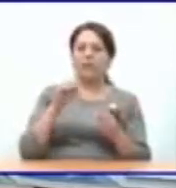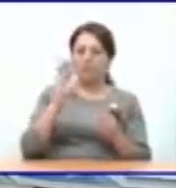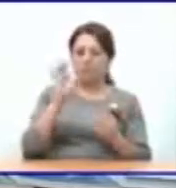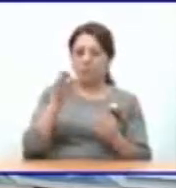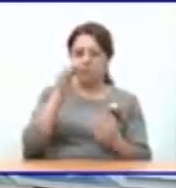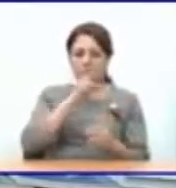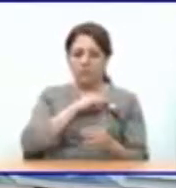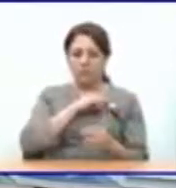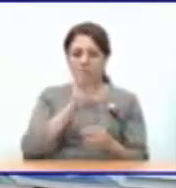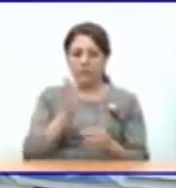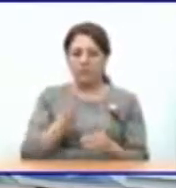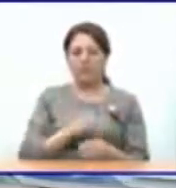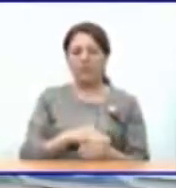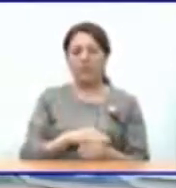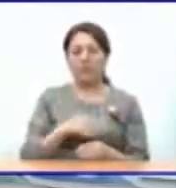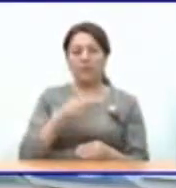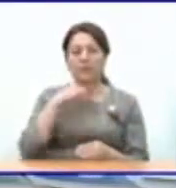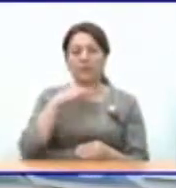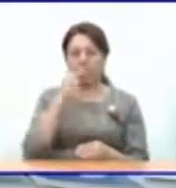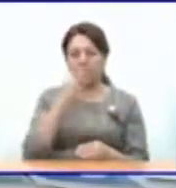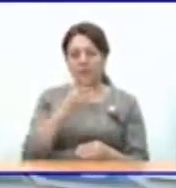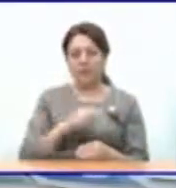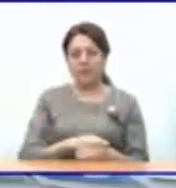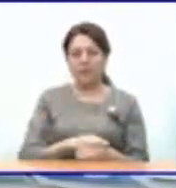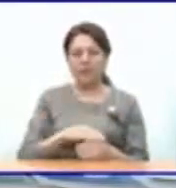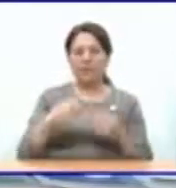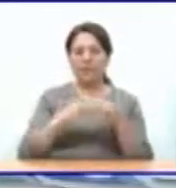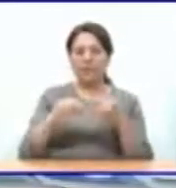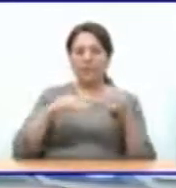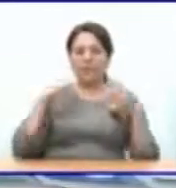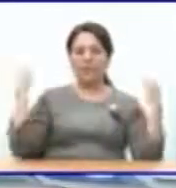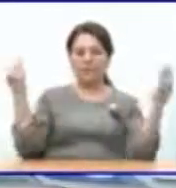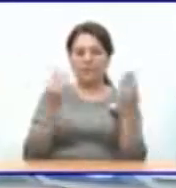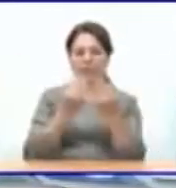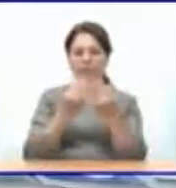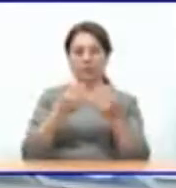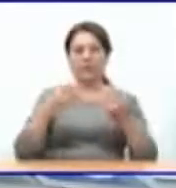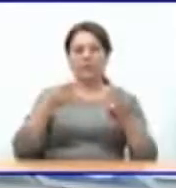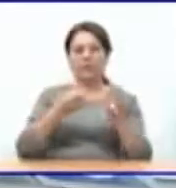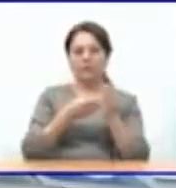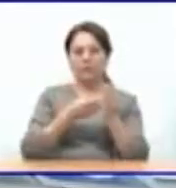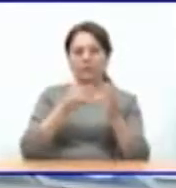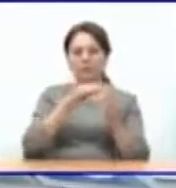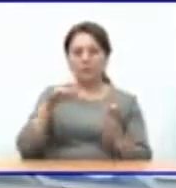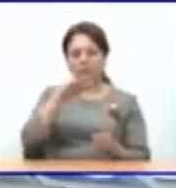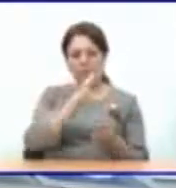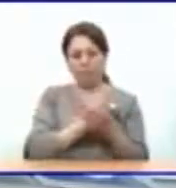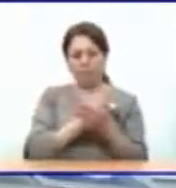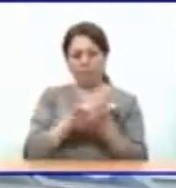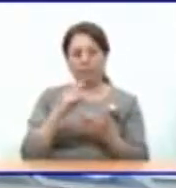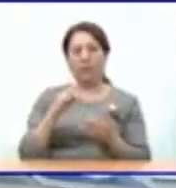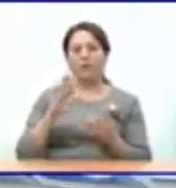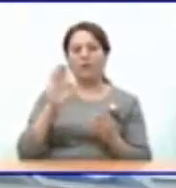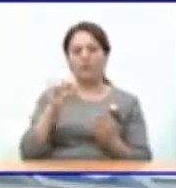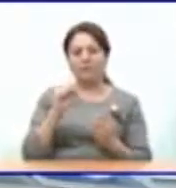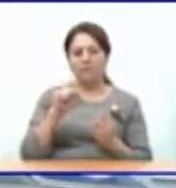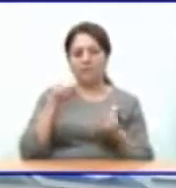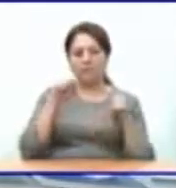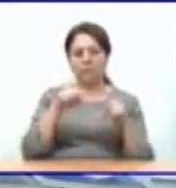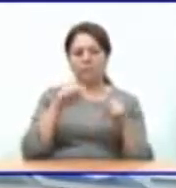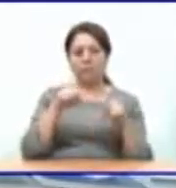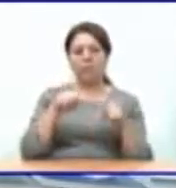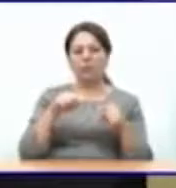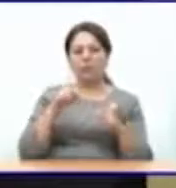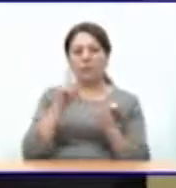ishlaydi. E'tibor bering. Yer atrofida magnit maydon mavjud va magnit strelka shu